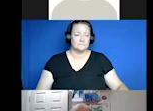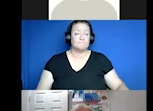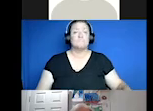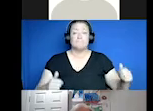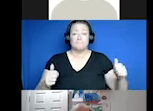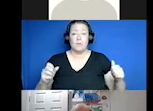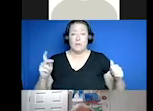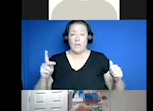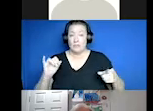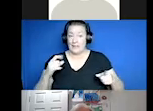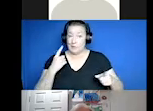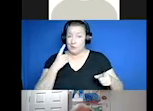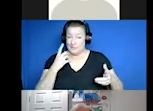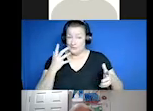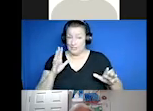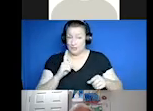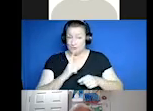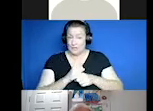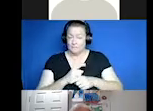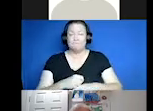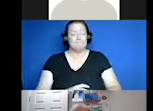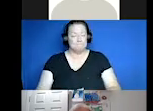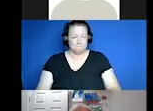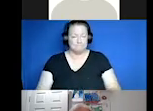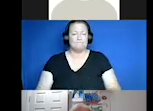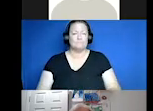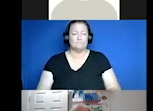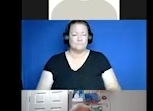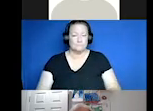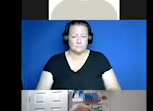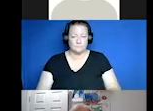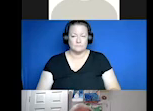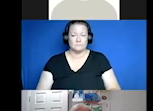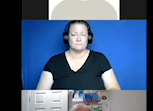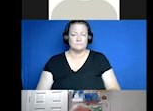Okay, that was the one you just finished, right? Yes, it is.